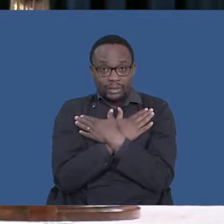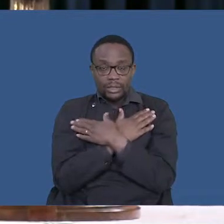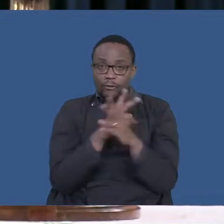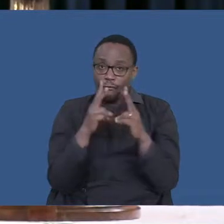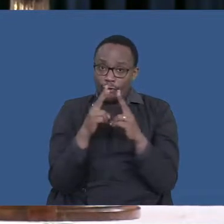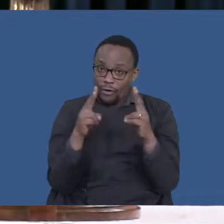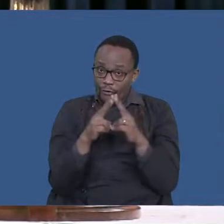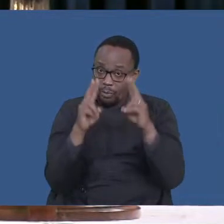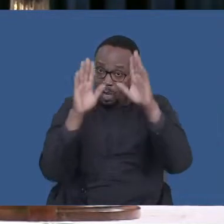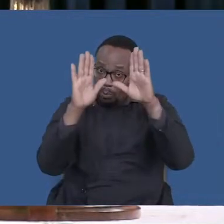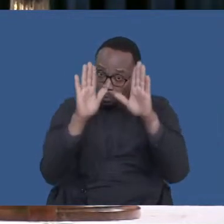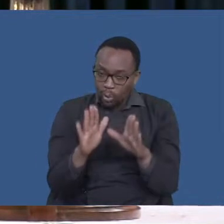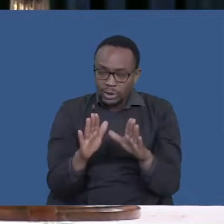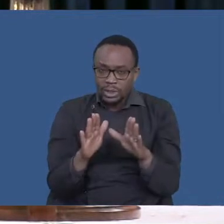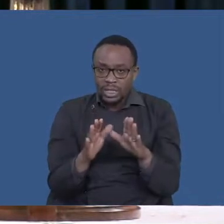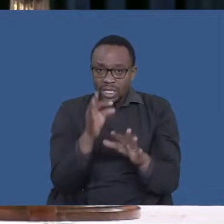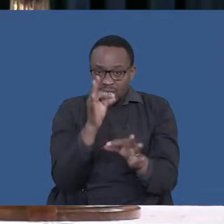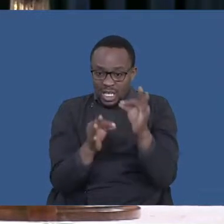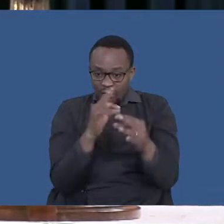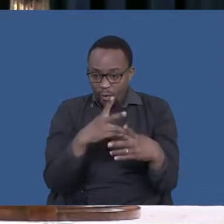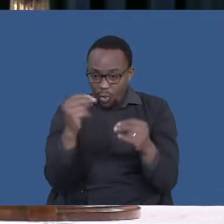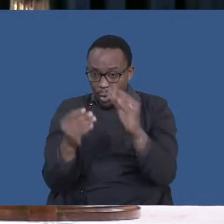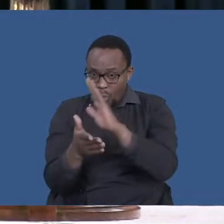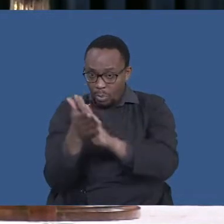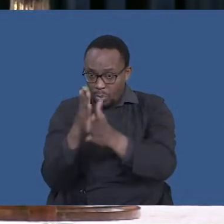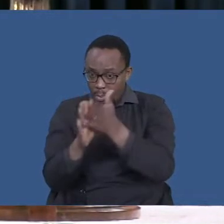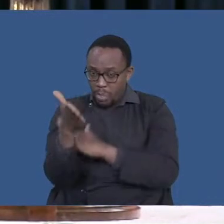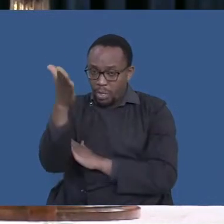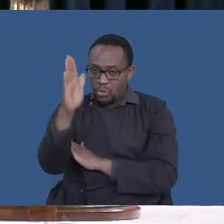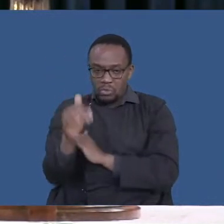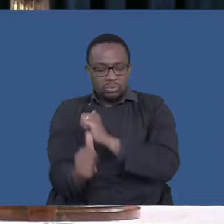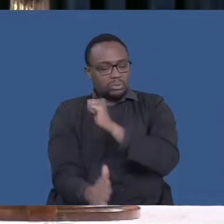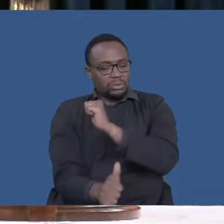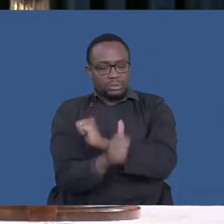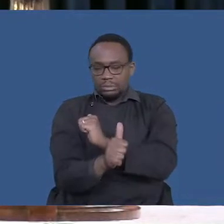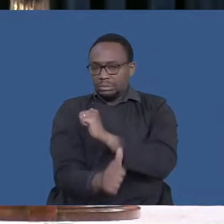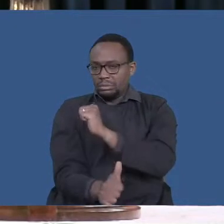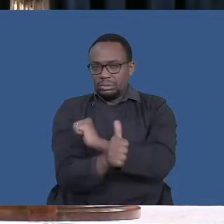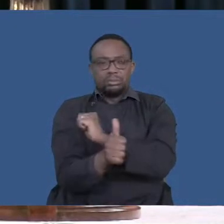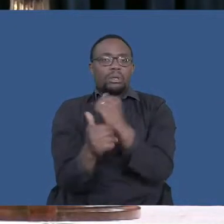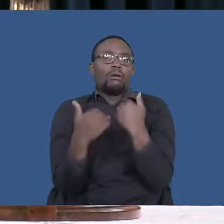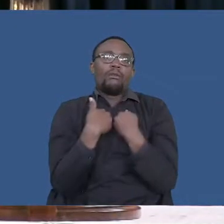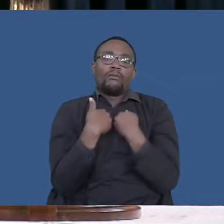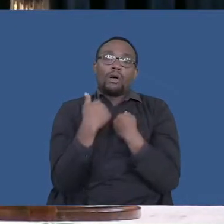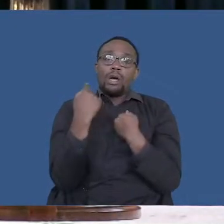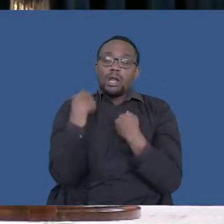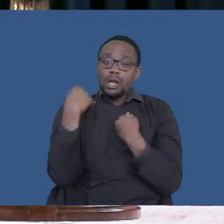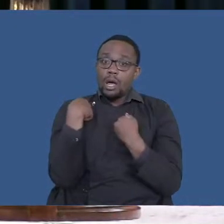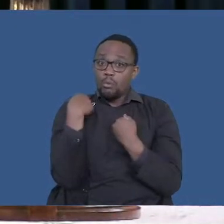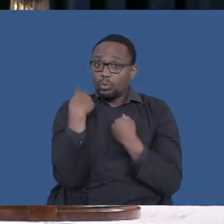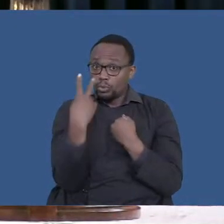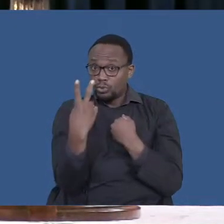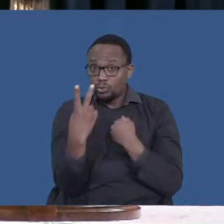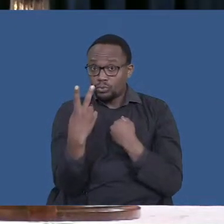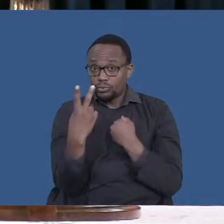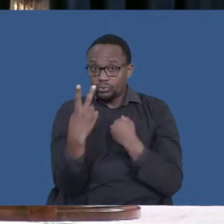it is always important to know that it is dangerous to rush things without seeking the will of God. Secondly, we are not